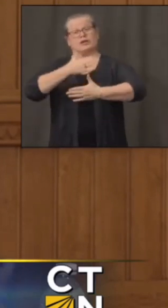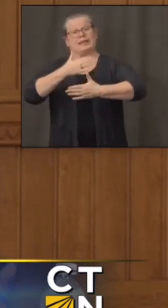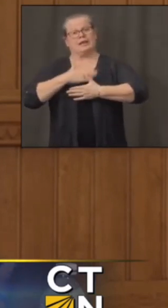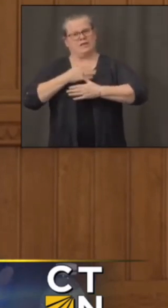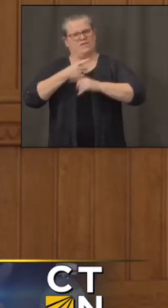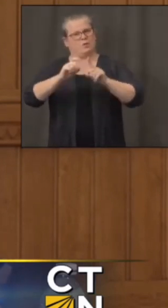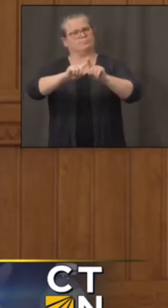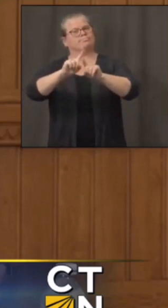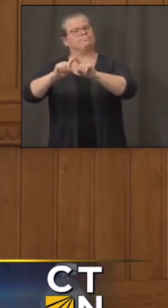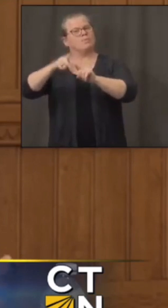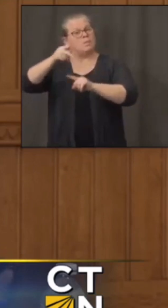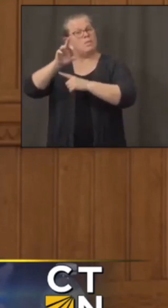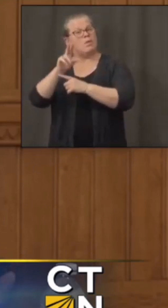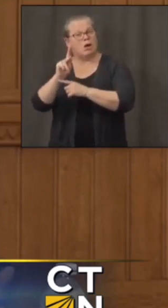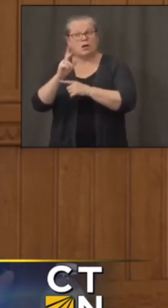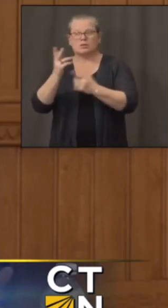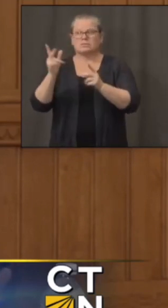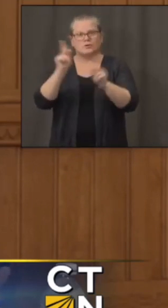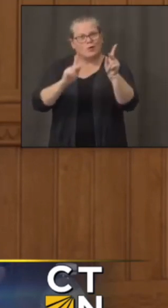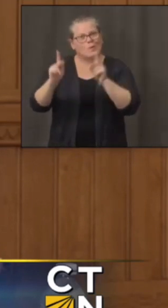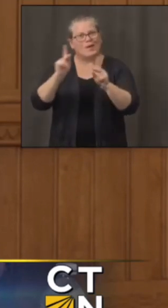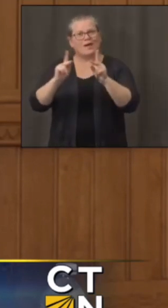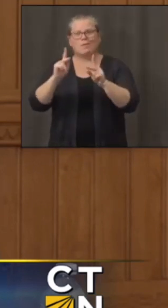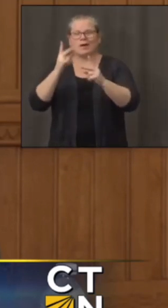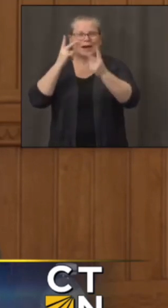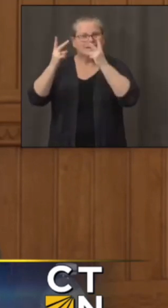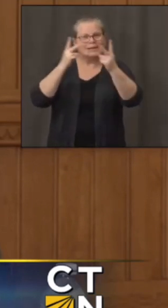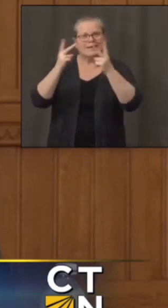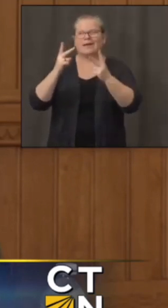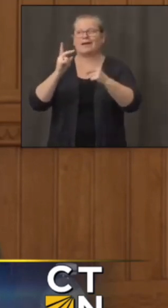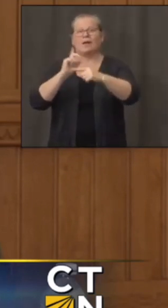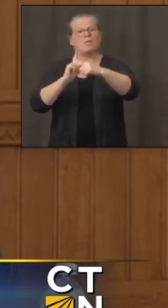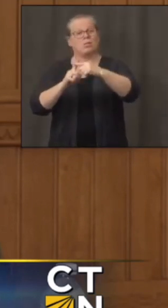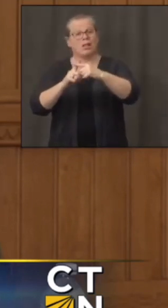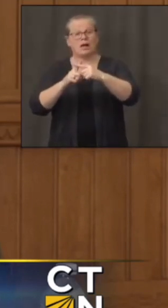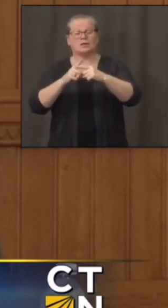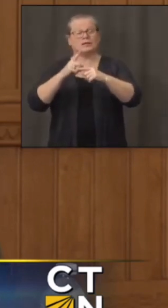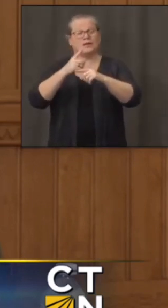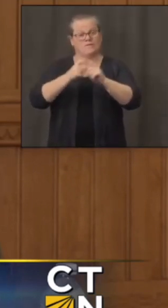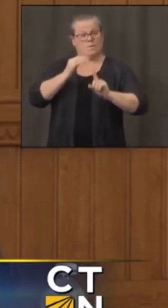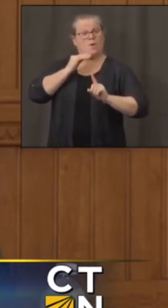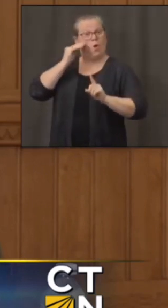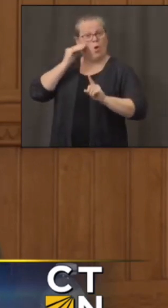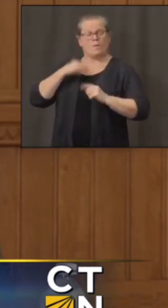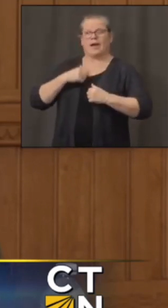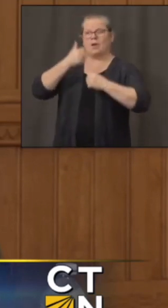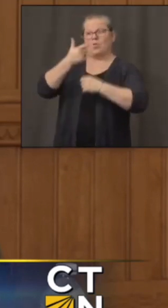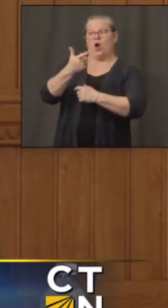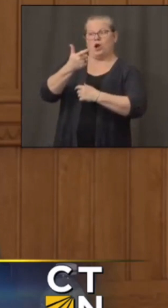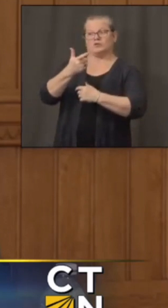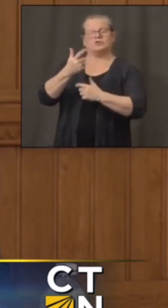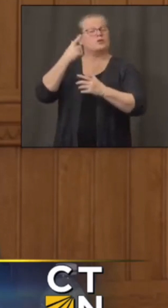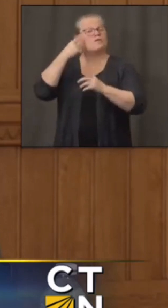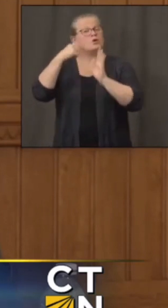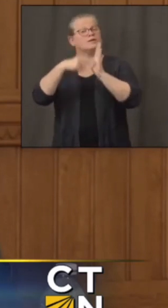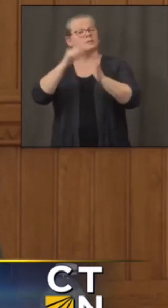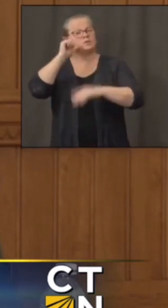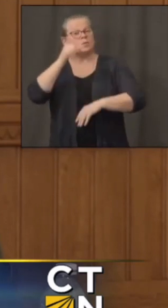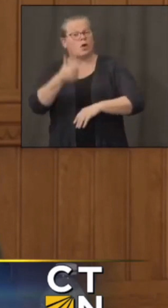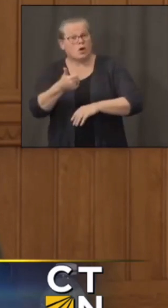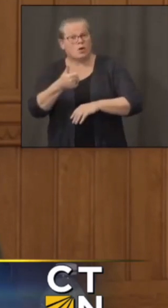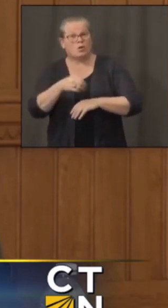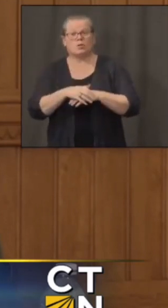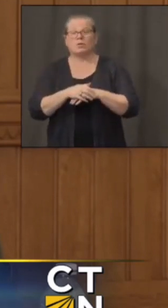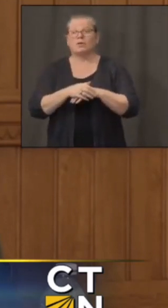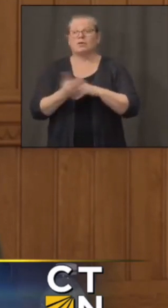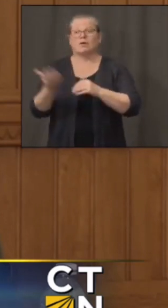to allow people to do and give people the opportunity to do wellness activities from their home. So tomorrow there'll be Qigong that